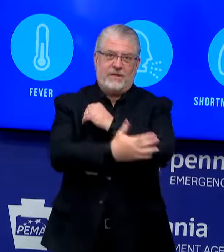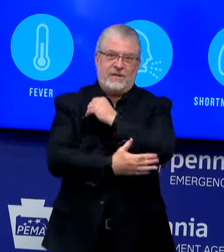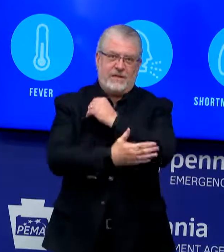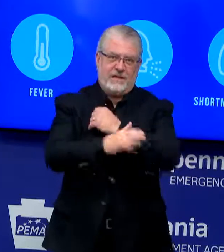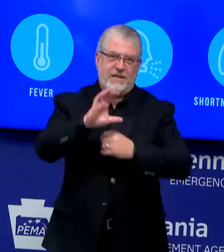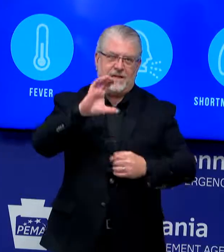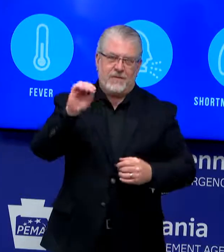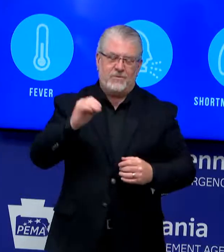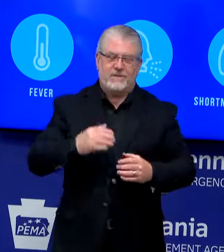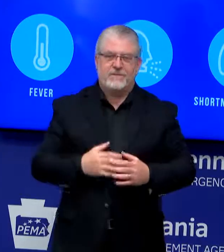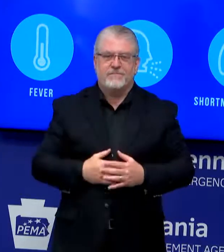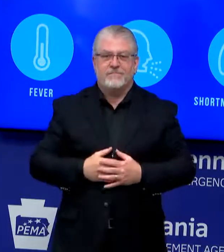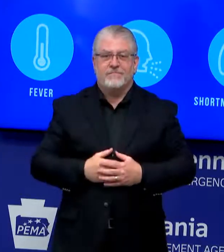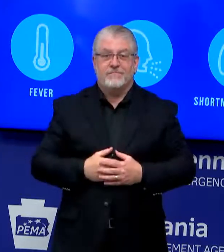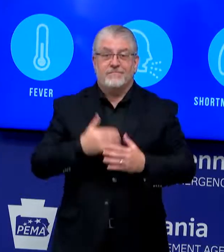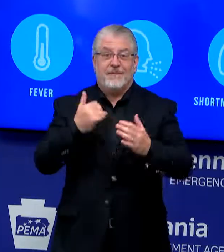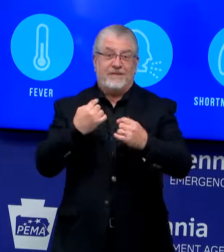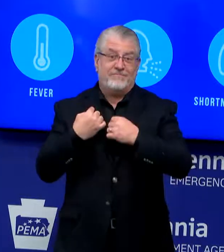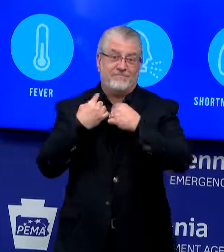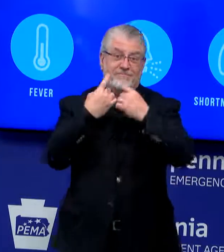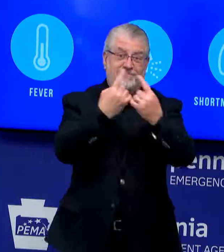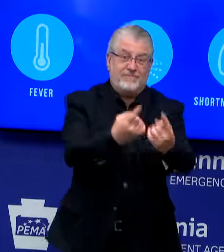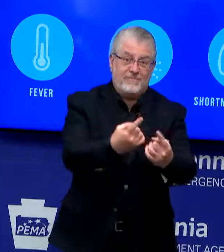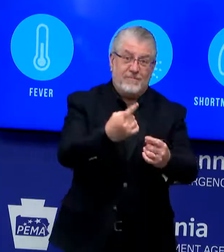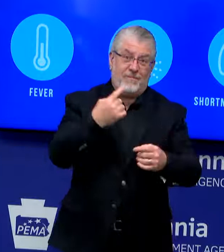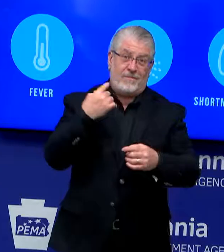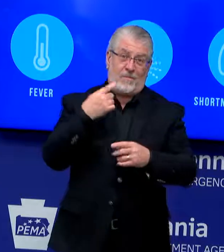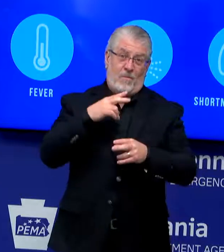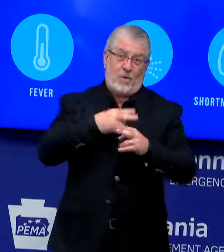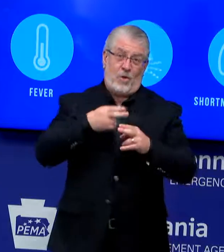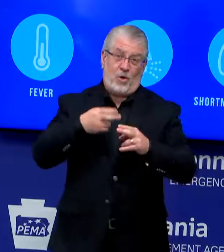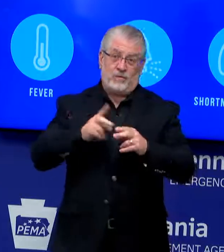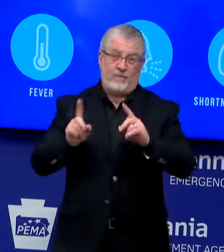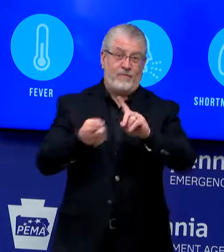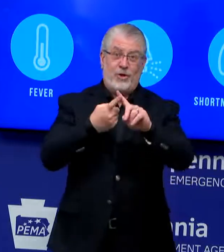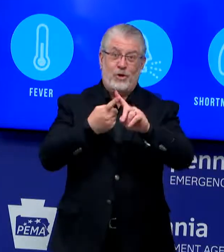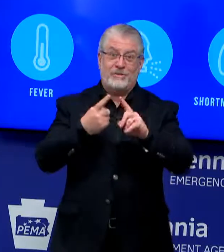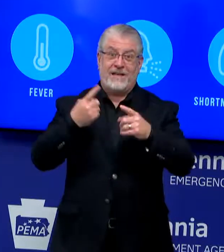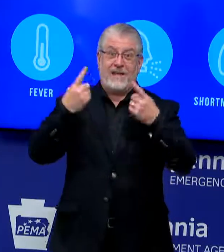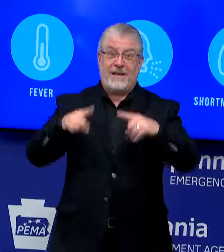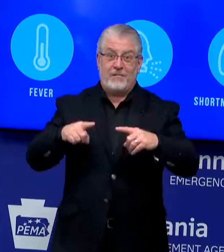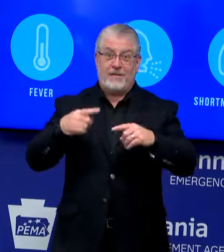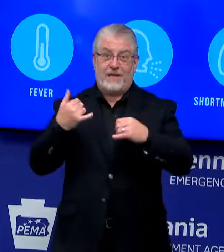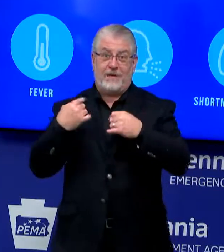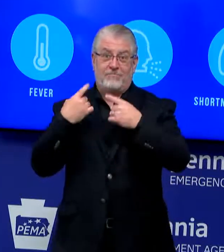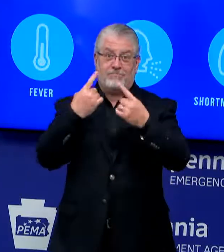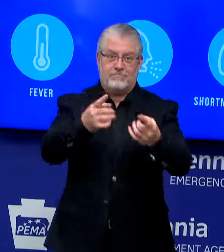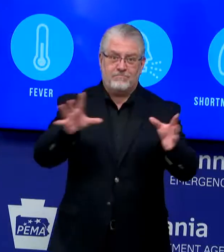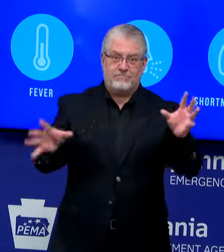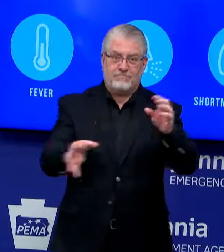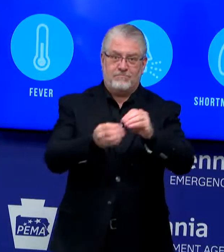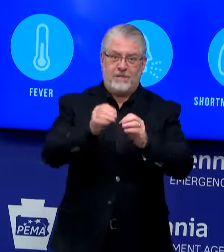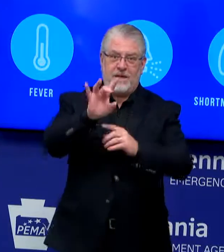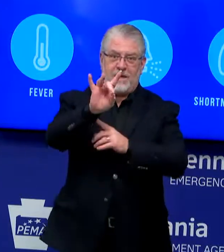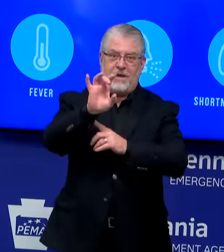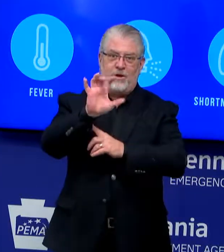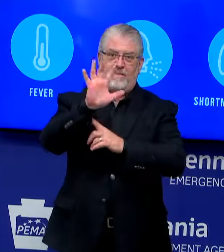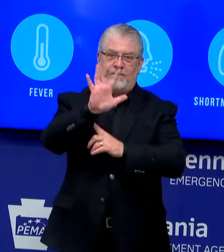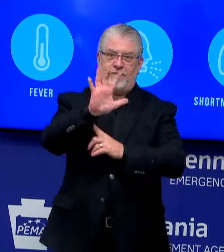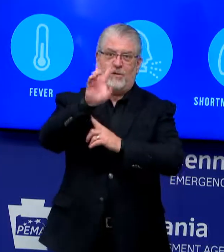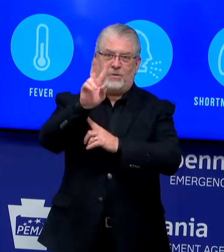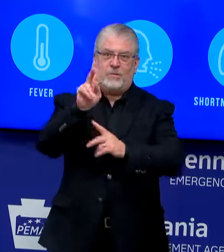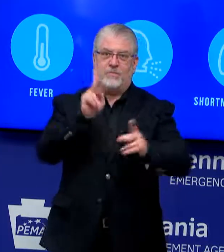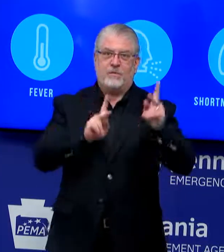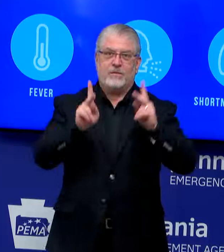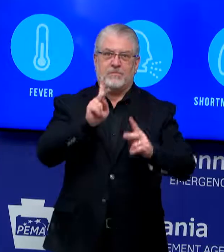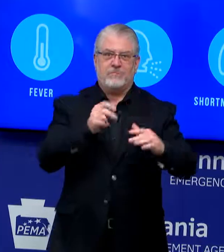Approximately 852 patients have been hospitalized since our first case was announced on March 6th.